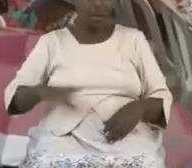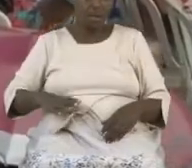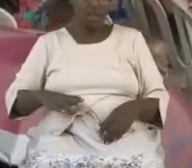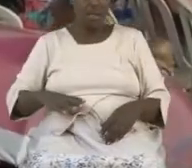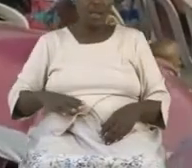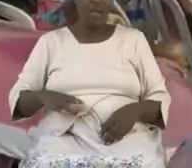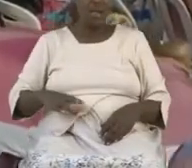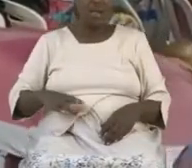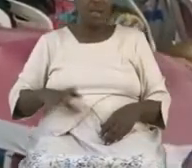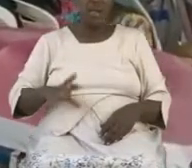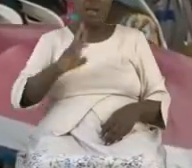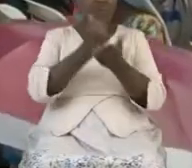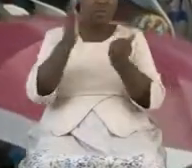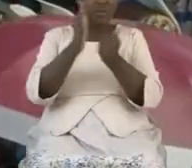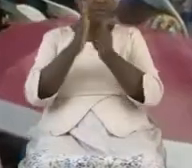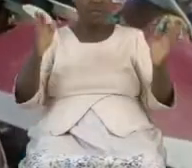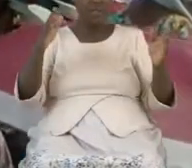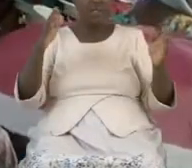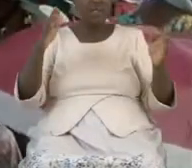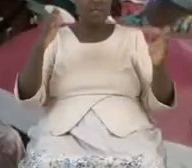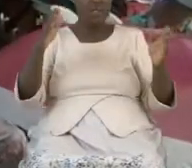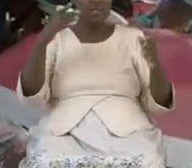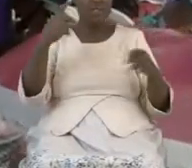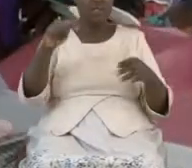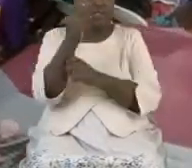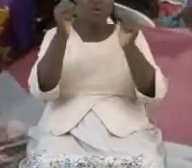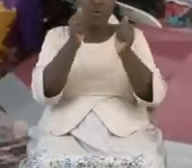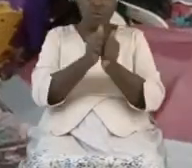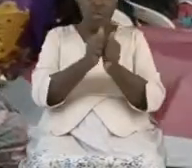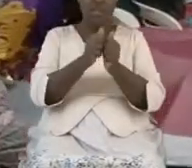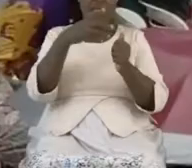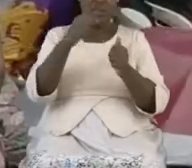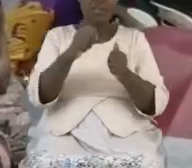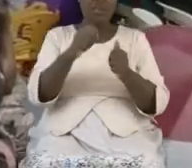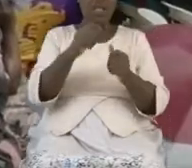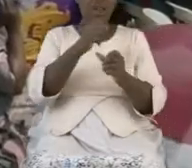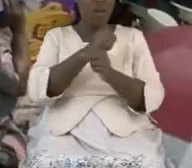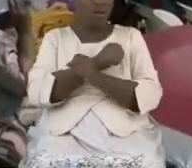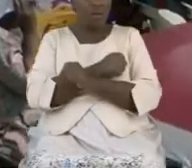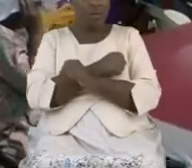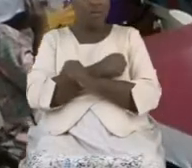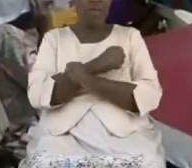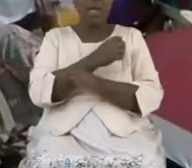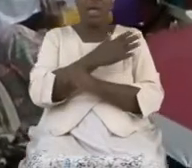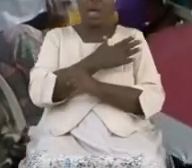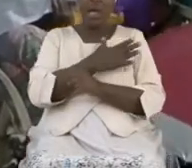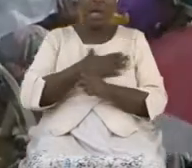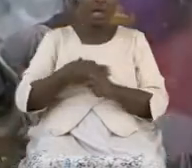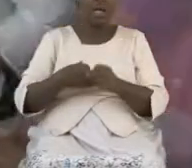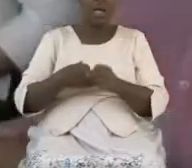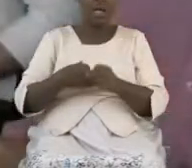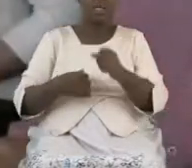the flesh with the affections and lusts. What does that